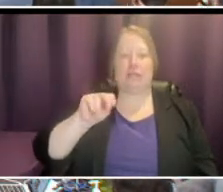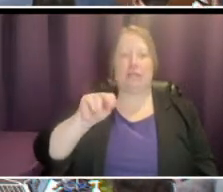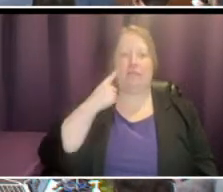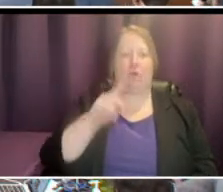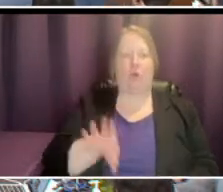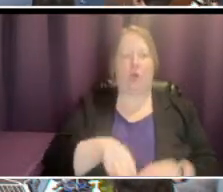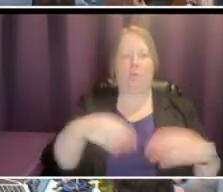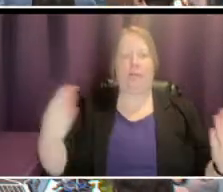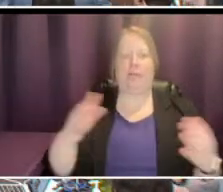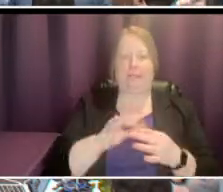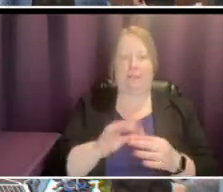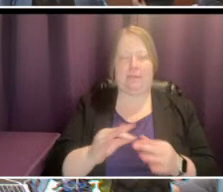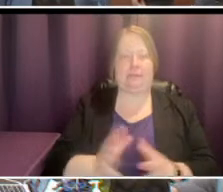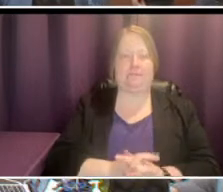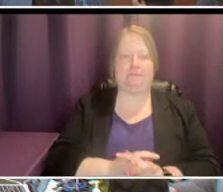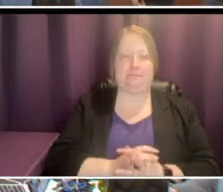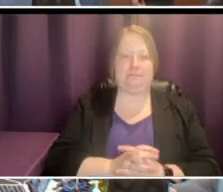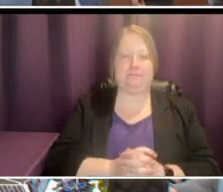you, Mr. Chairman.